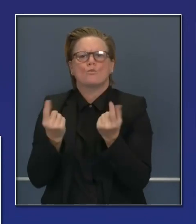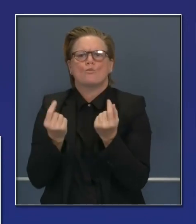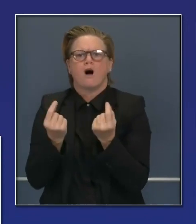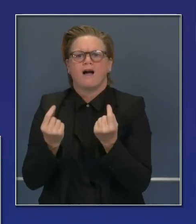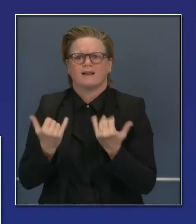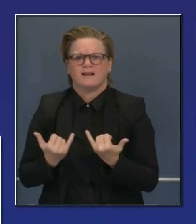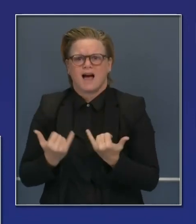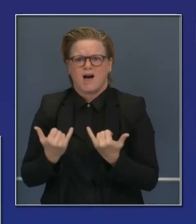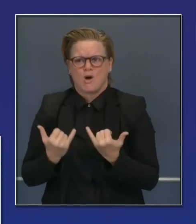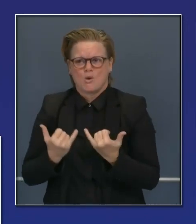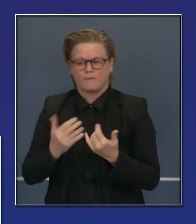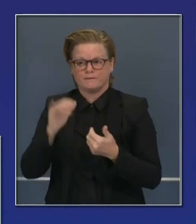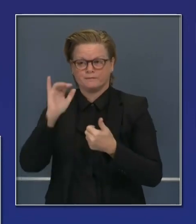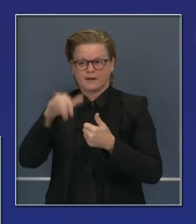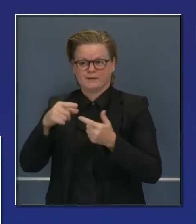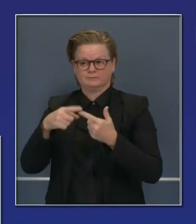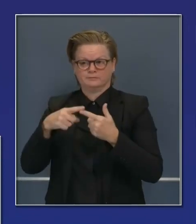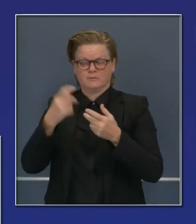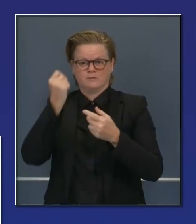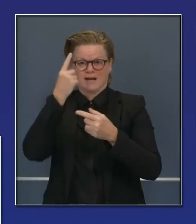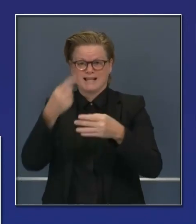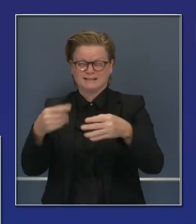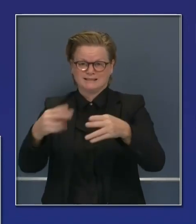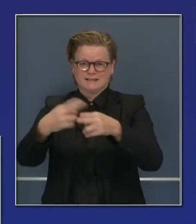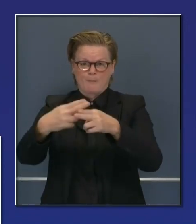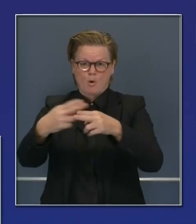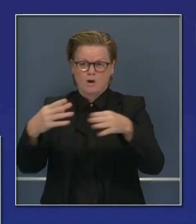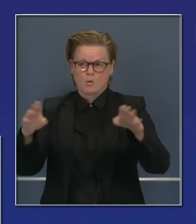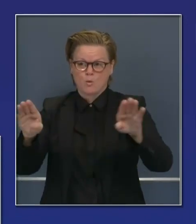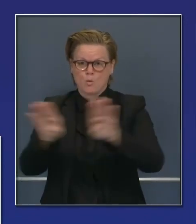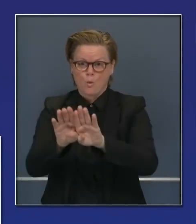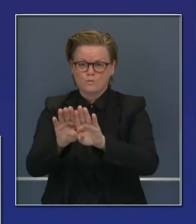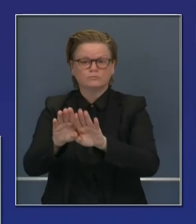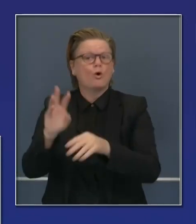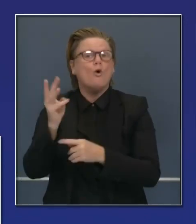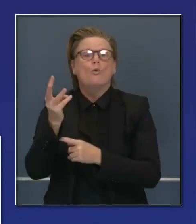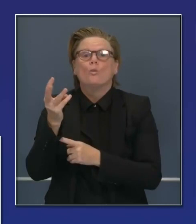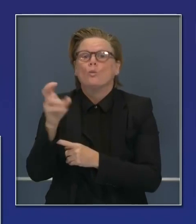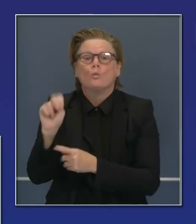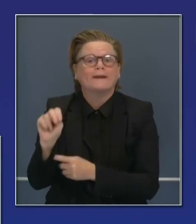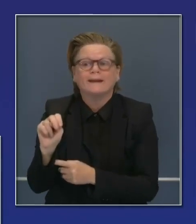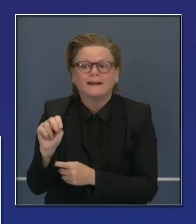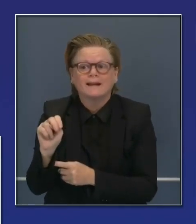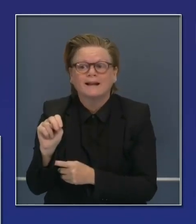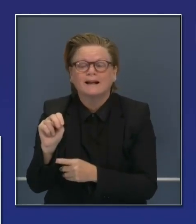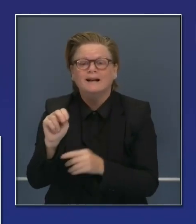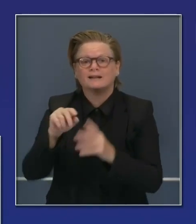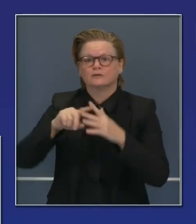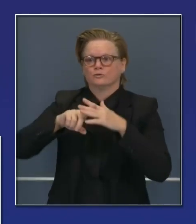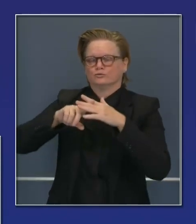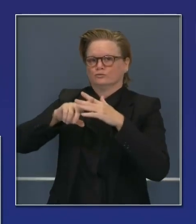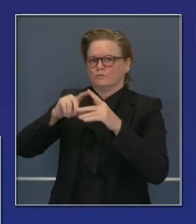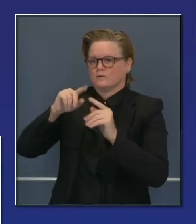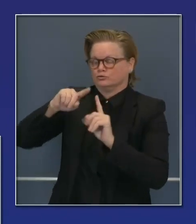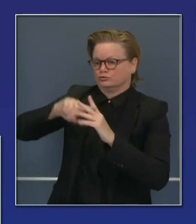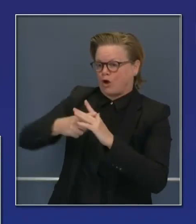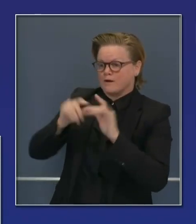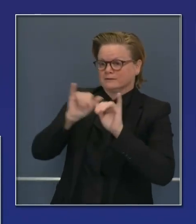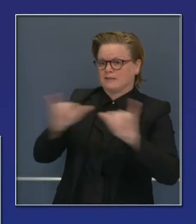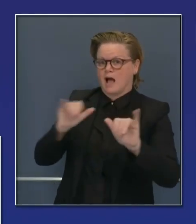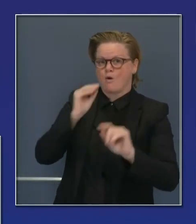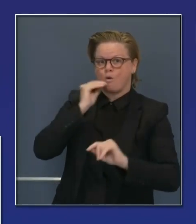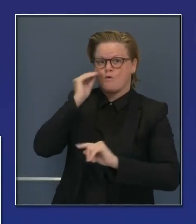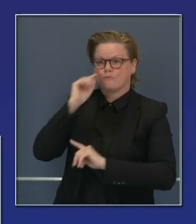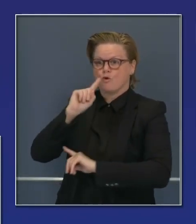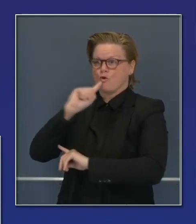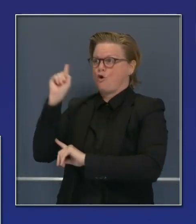closure when the region is placed in the stay-at-home category, that bars, wineries, personal